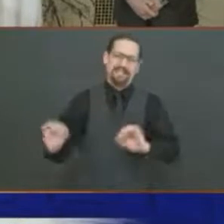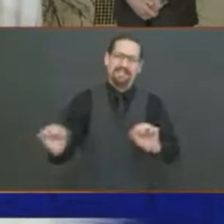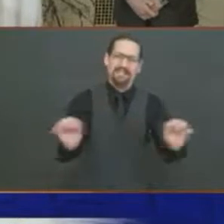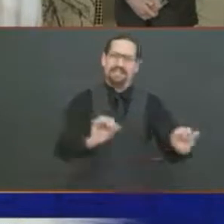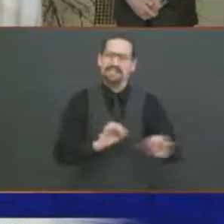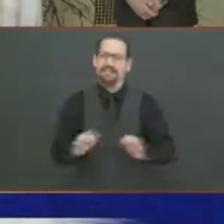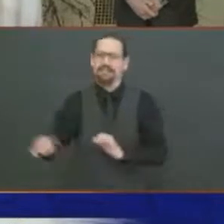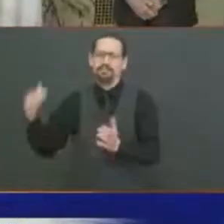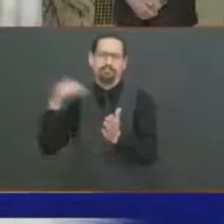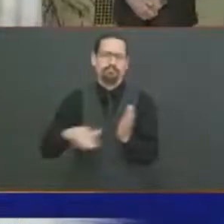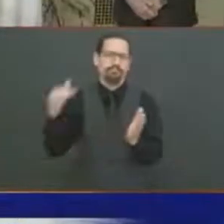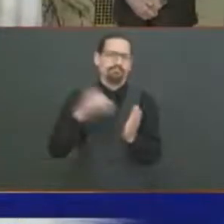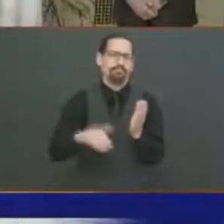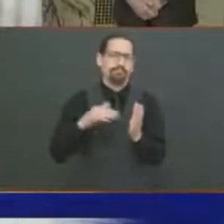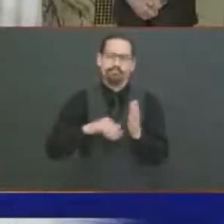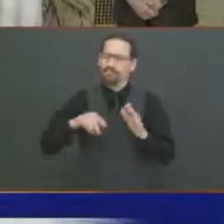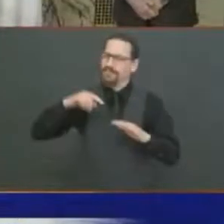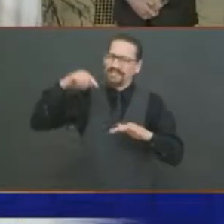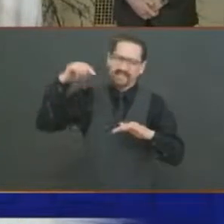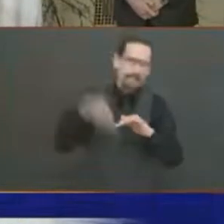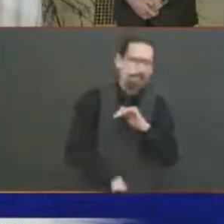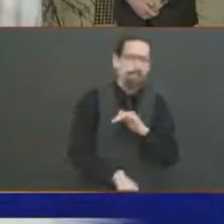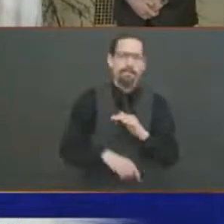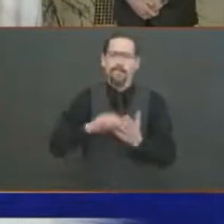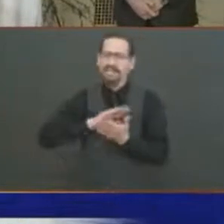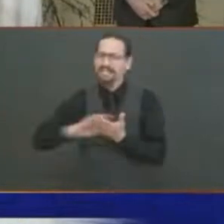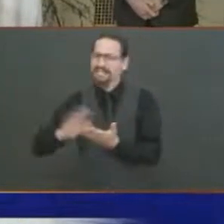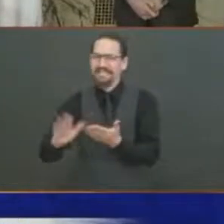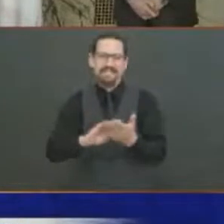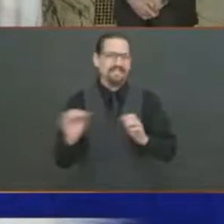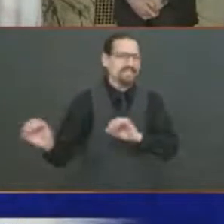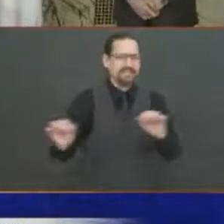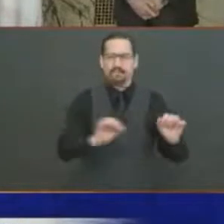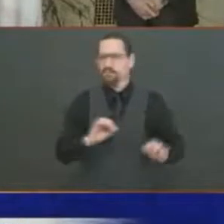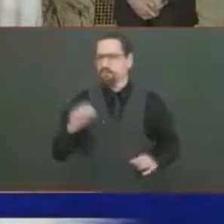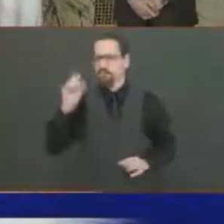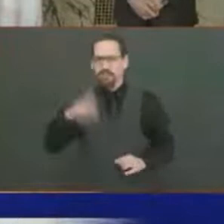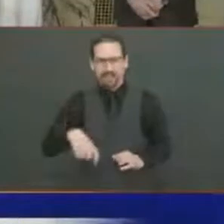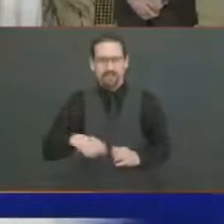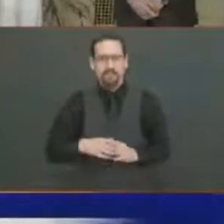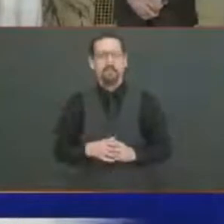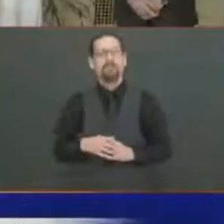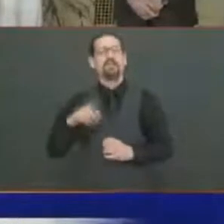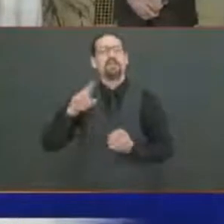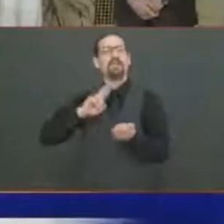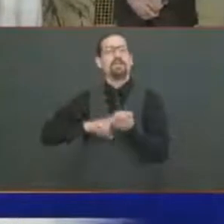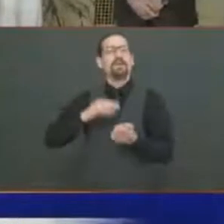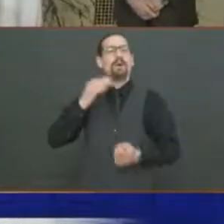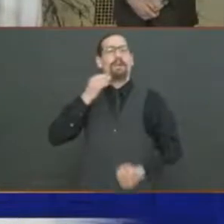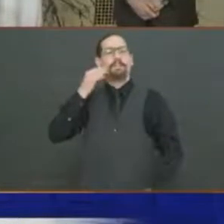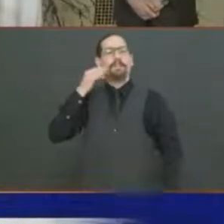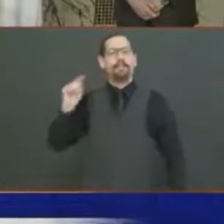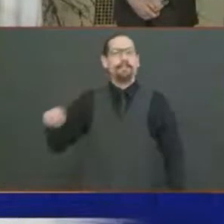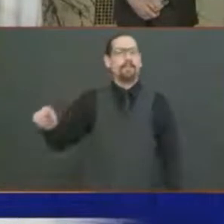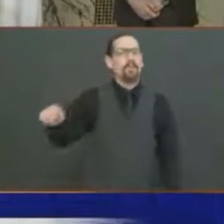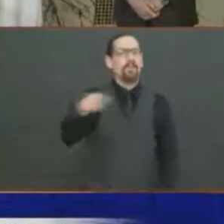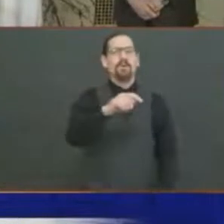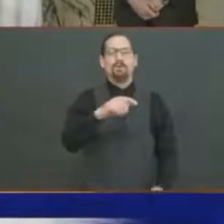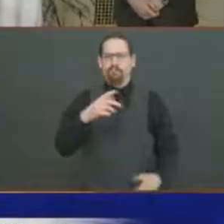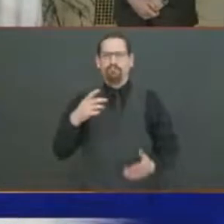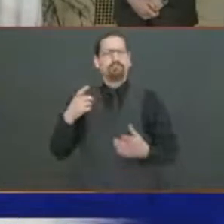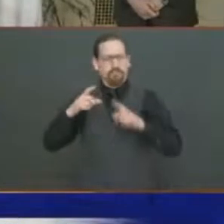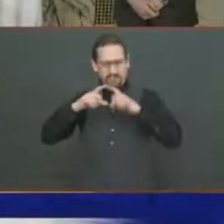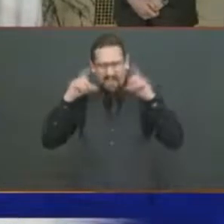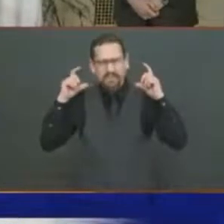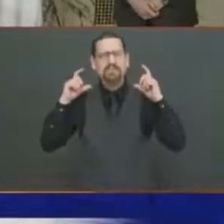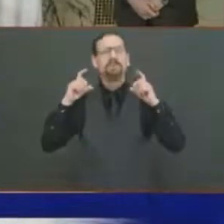But sadly, as we're seeing in other nursing home facilities, in spite of these aggressive and